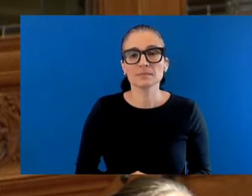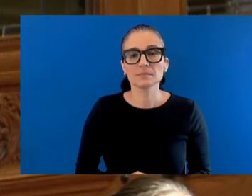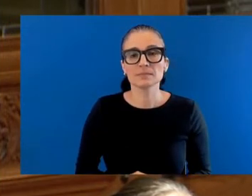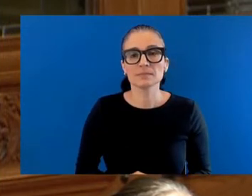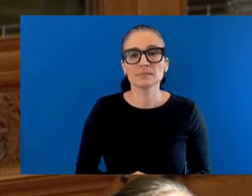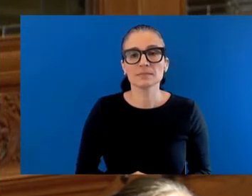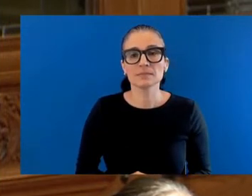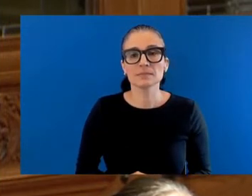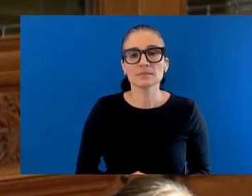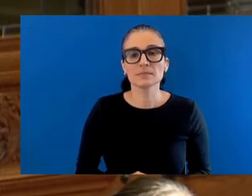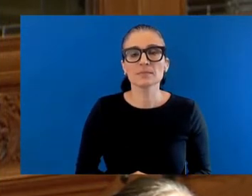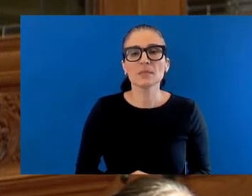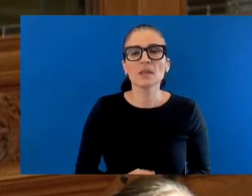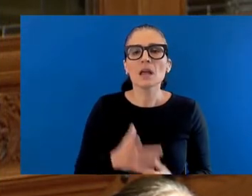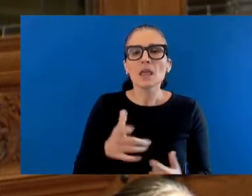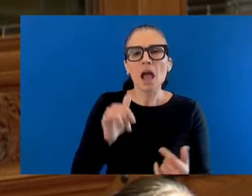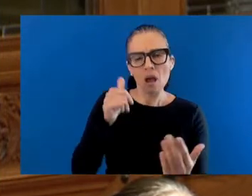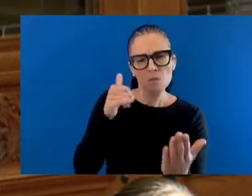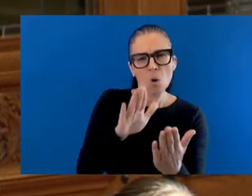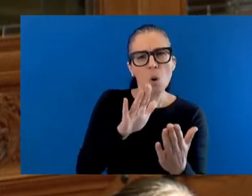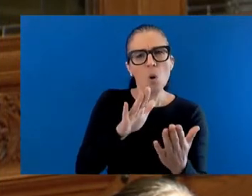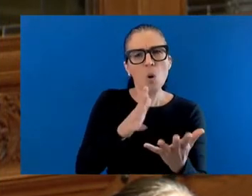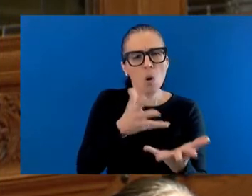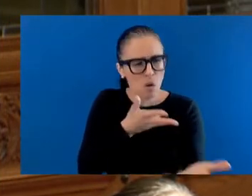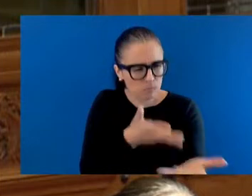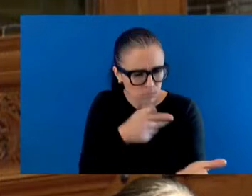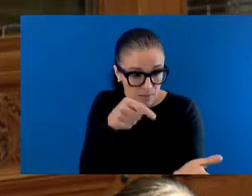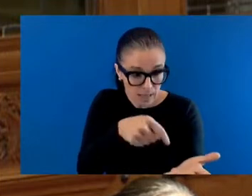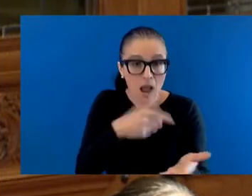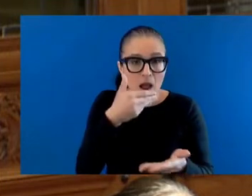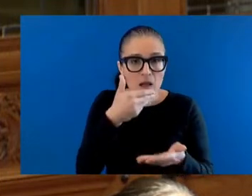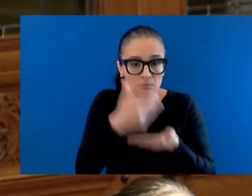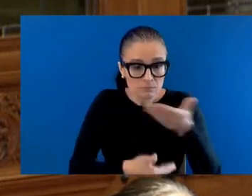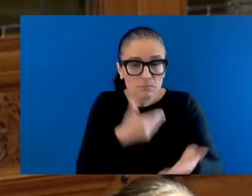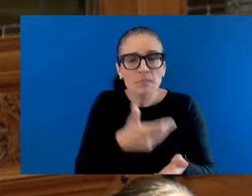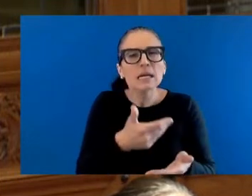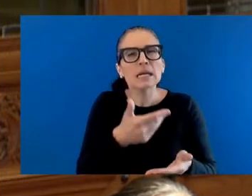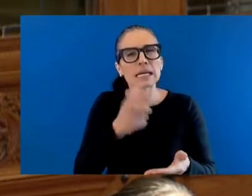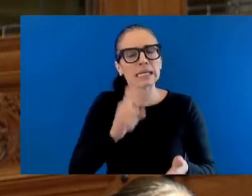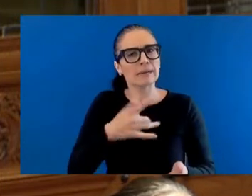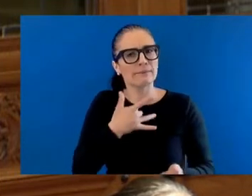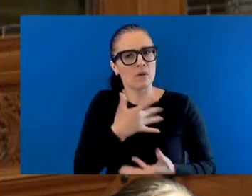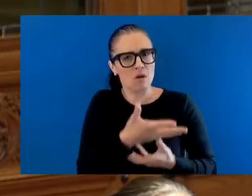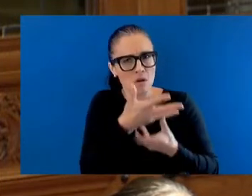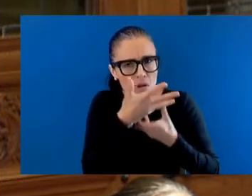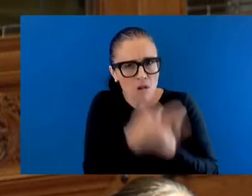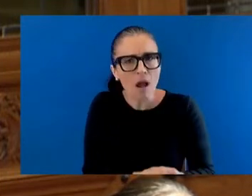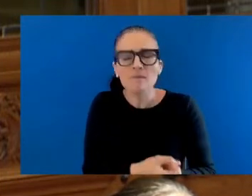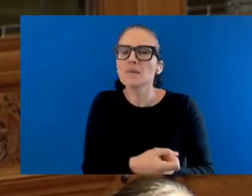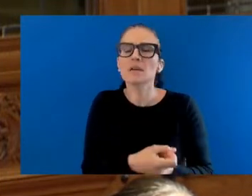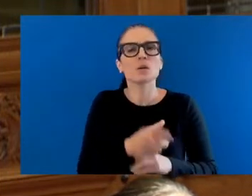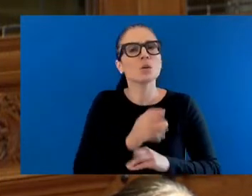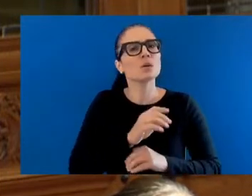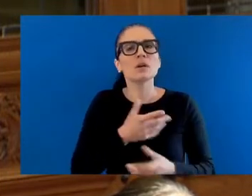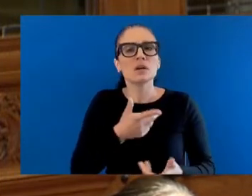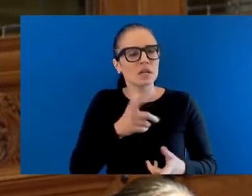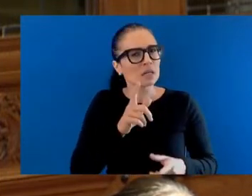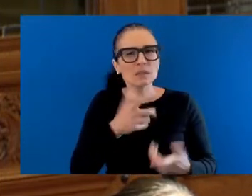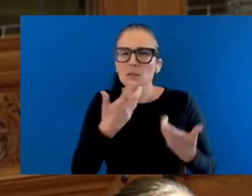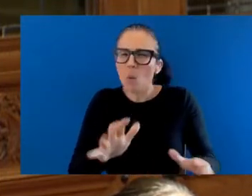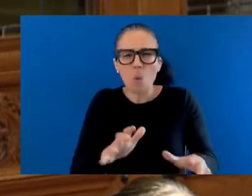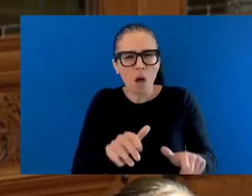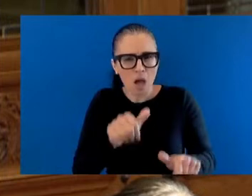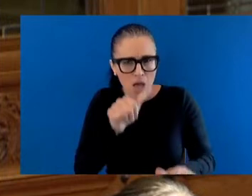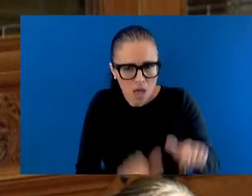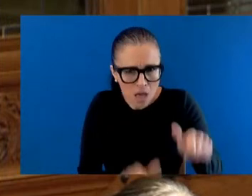or lack of trust for those who are applying for the program, for those who are going through the process of applying for these grants, that they can